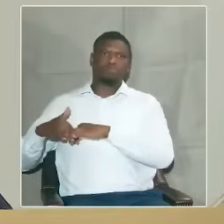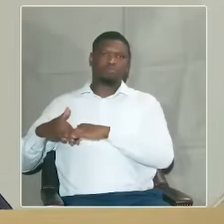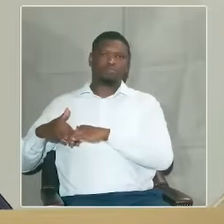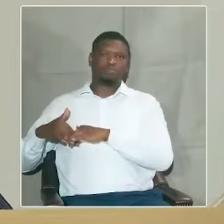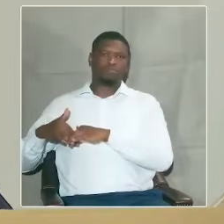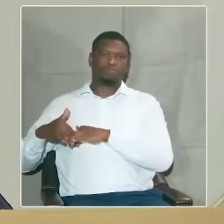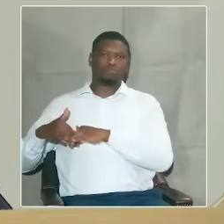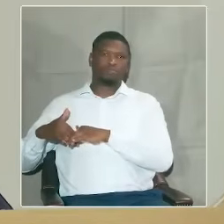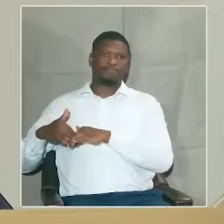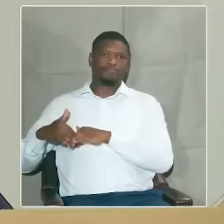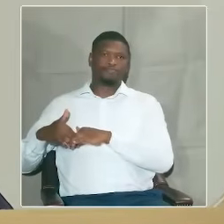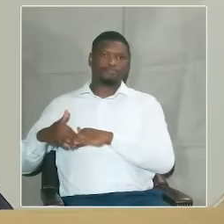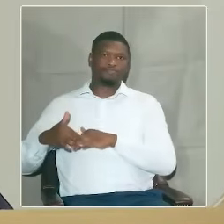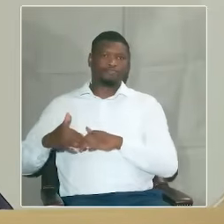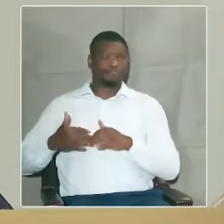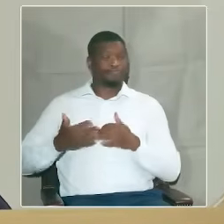establish.